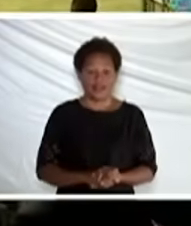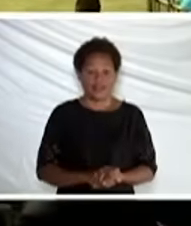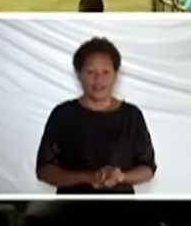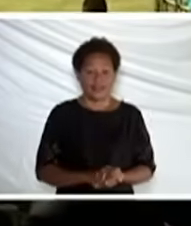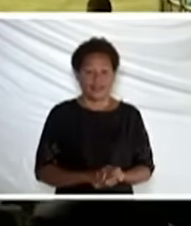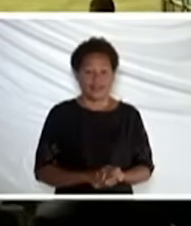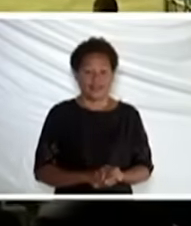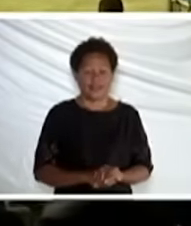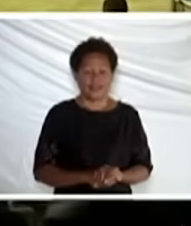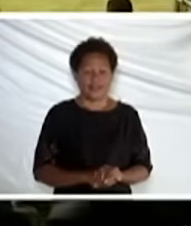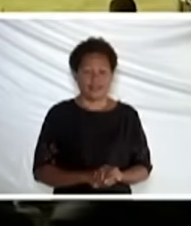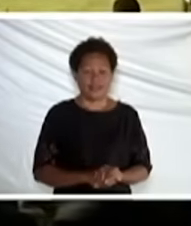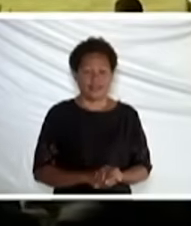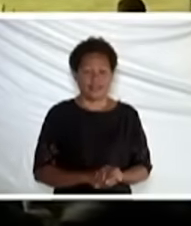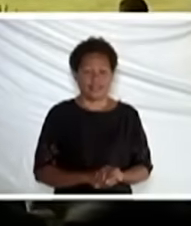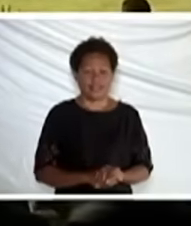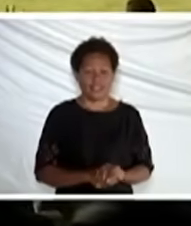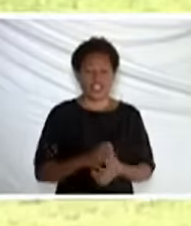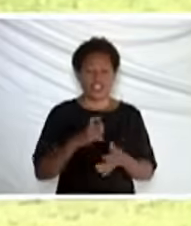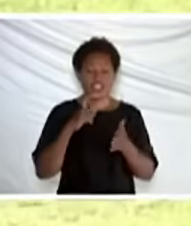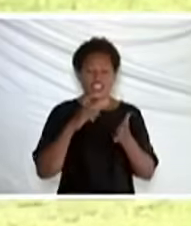replace headrest.